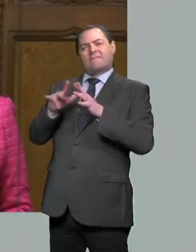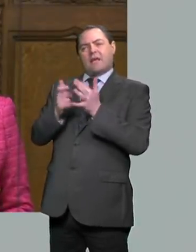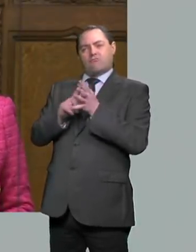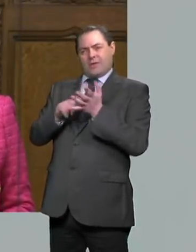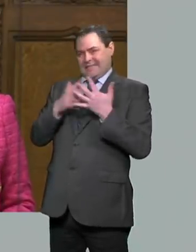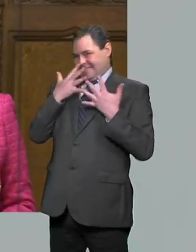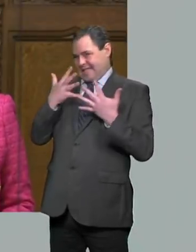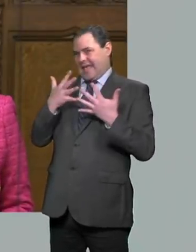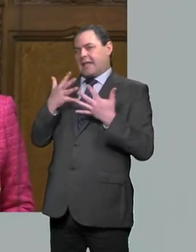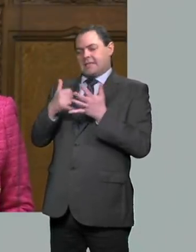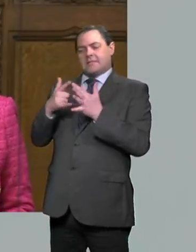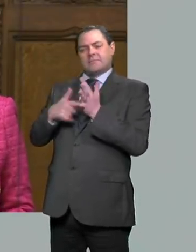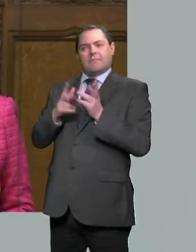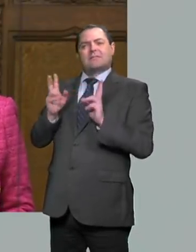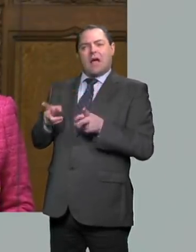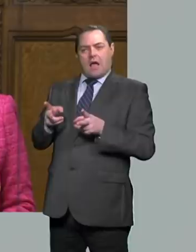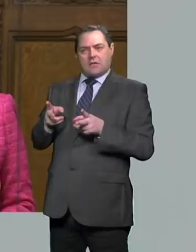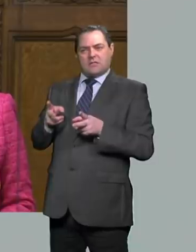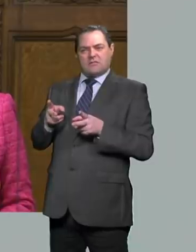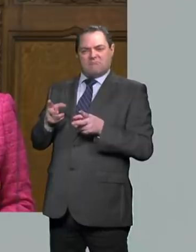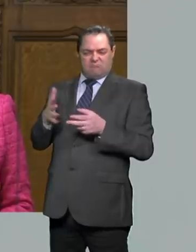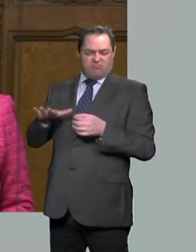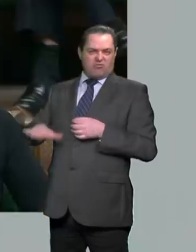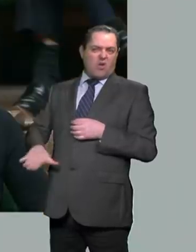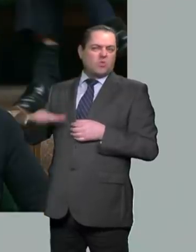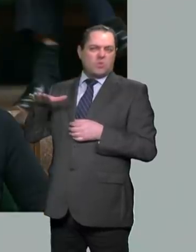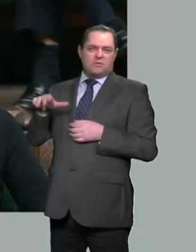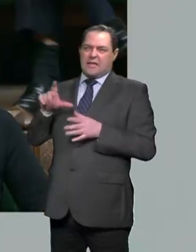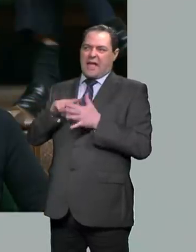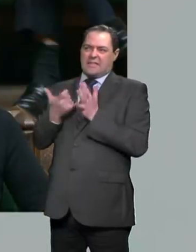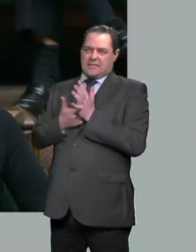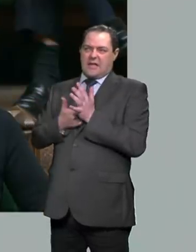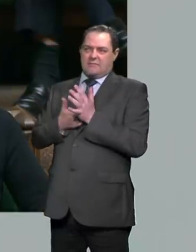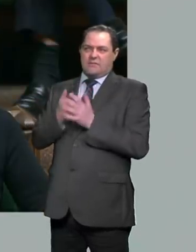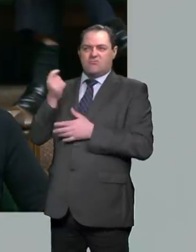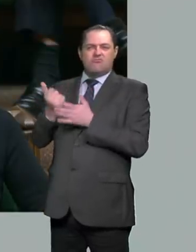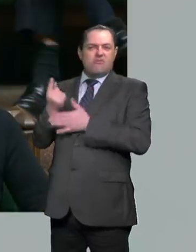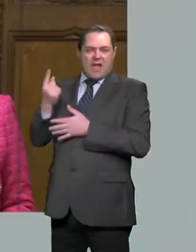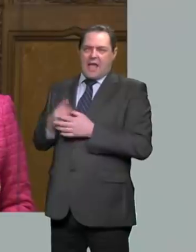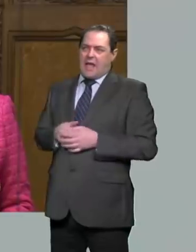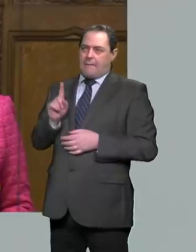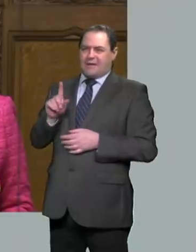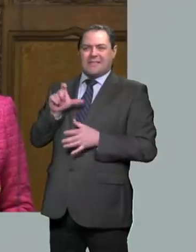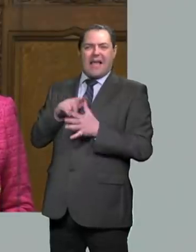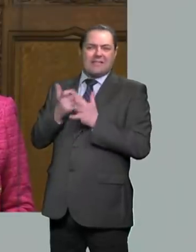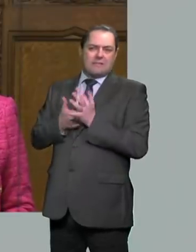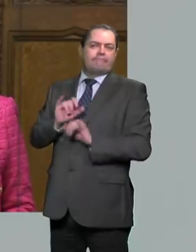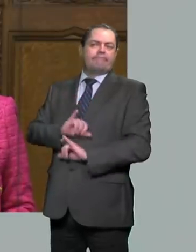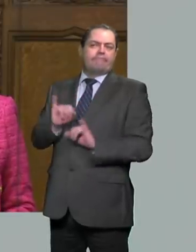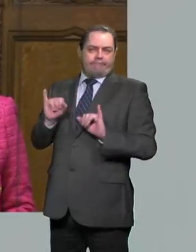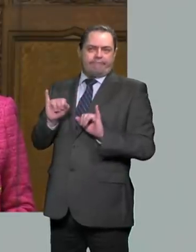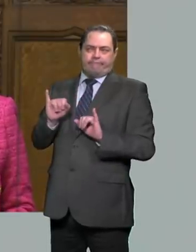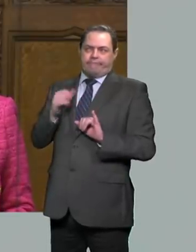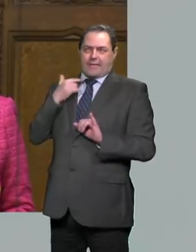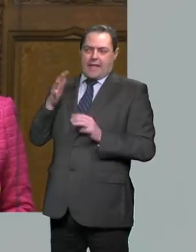September. Childhood cancer is often described as rare, yet cancer is the biggest killer of children